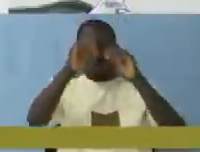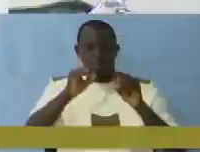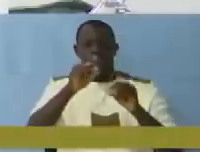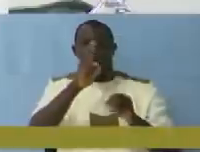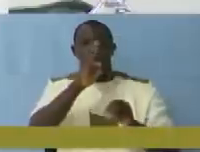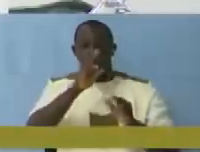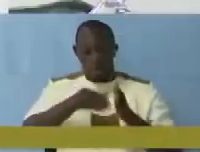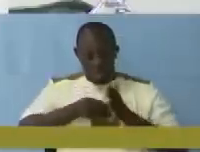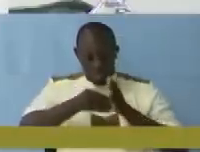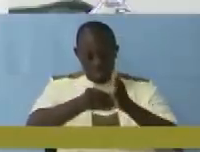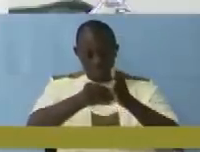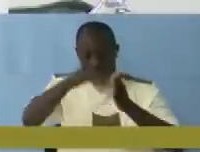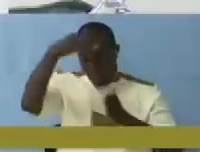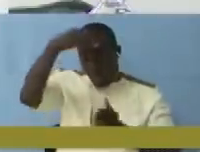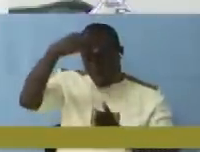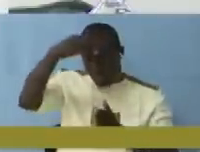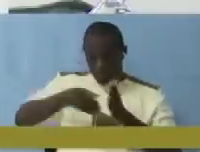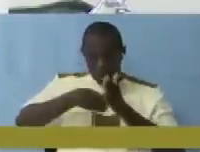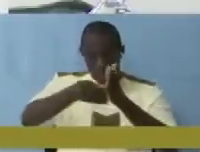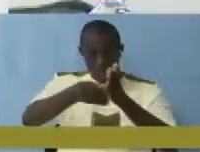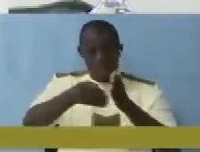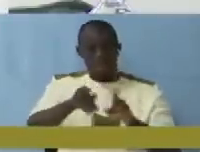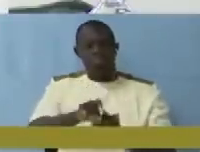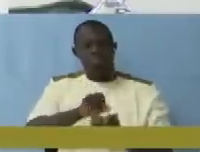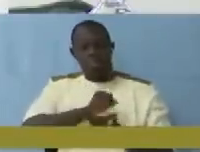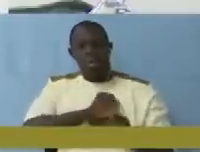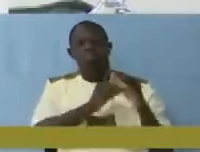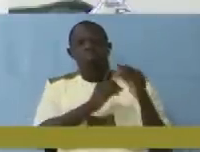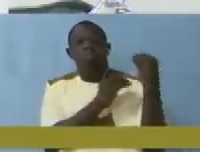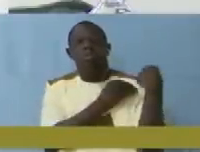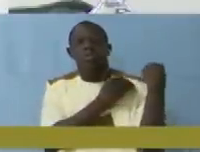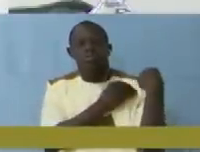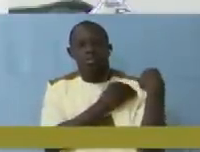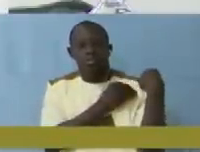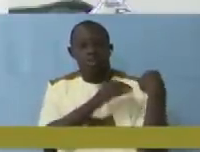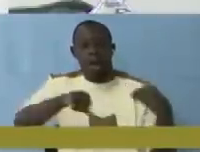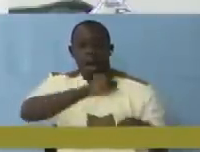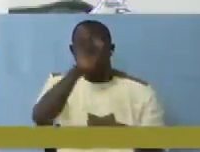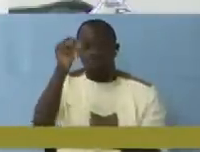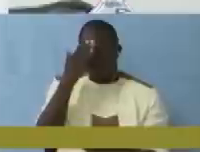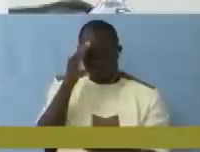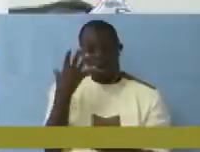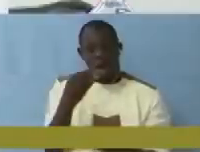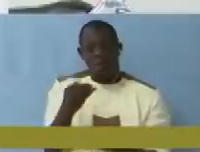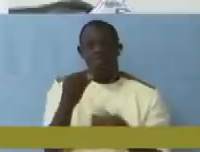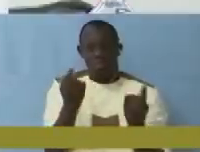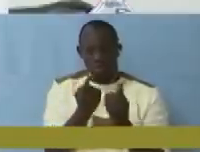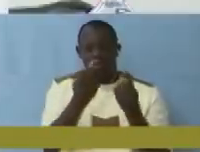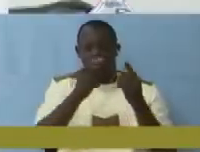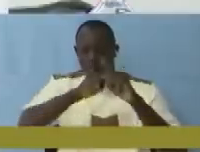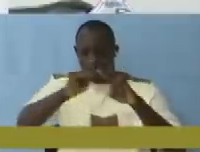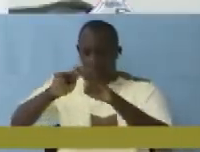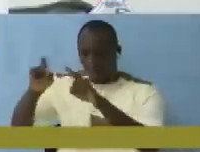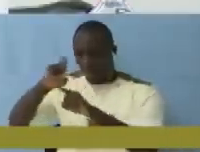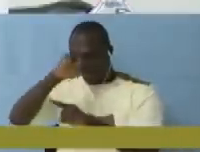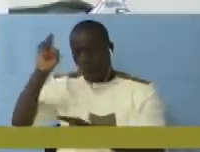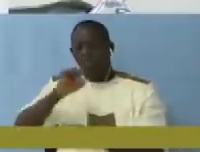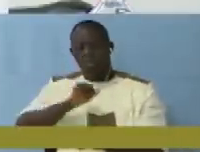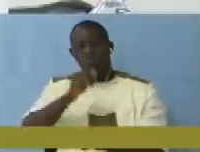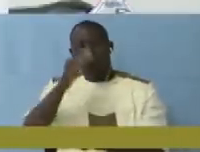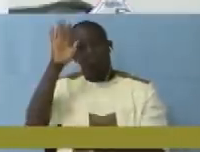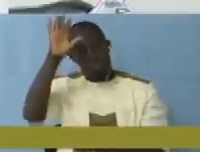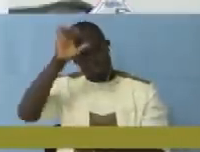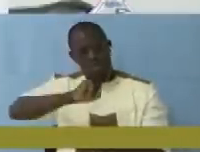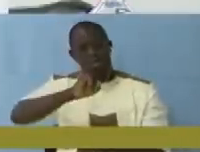knows how he works about it. adu bunda la nyaton ko wo bunda la do ko atele ba kunna ando atayalo na